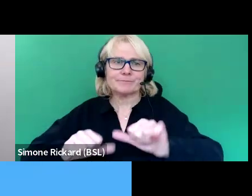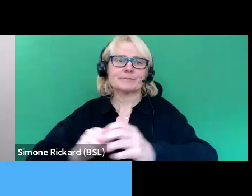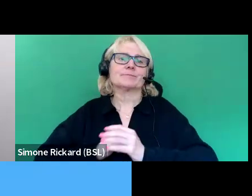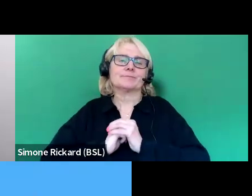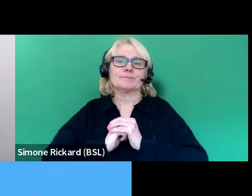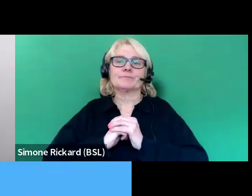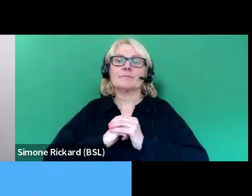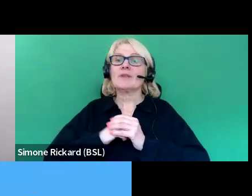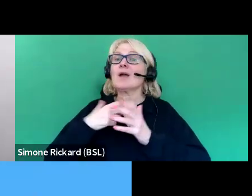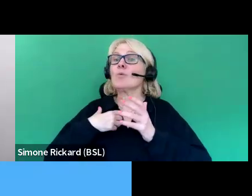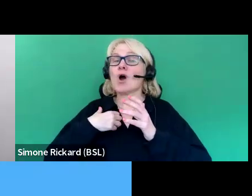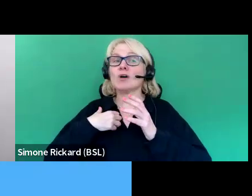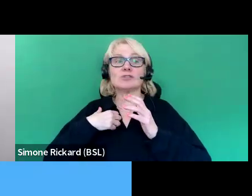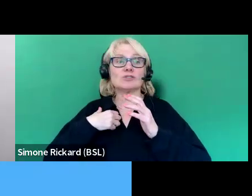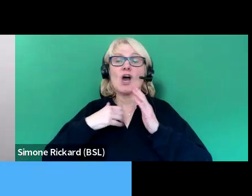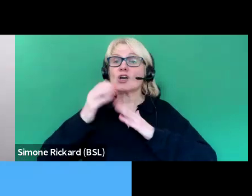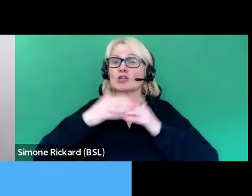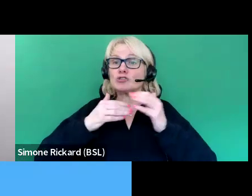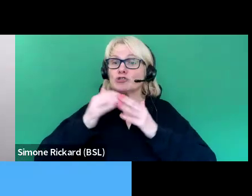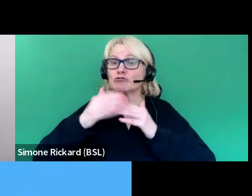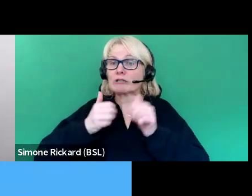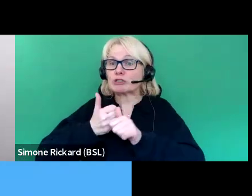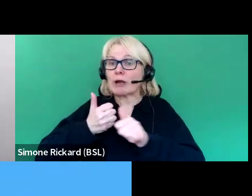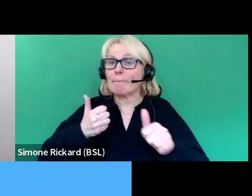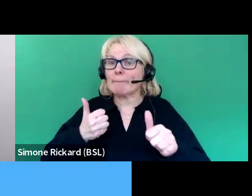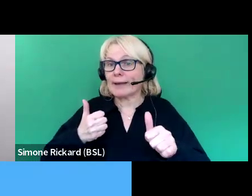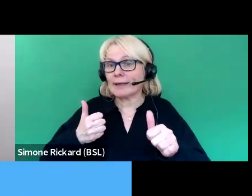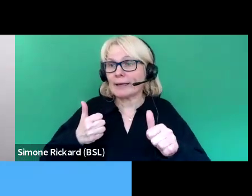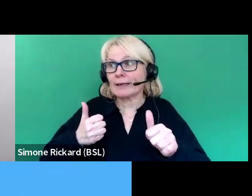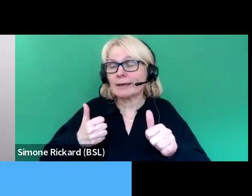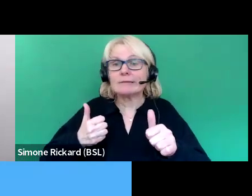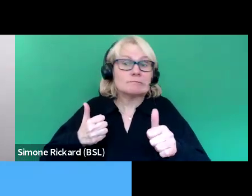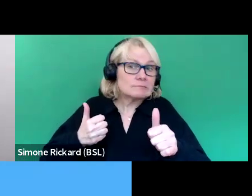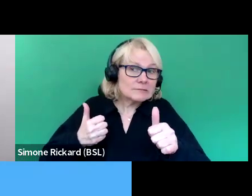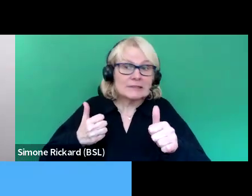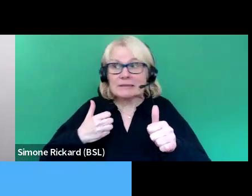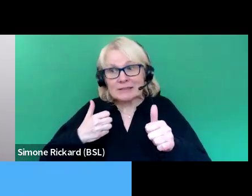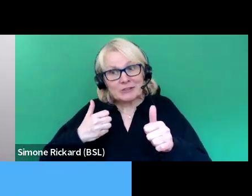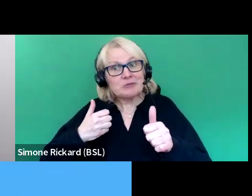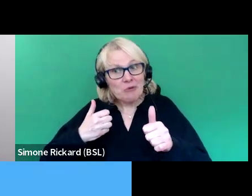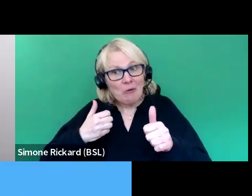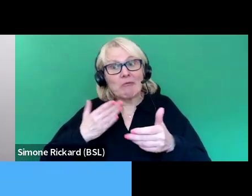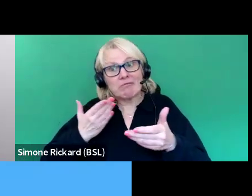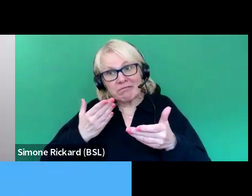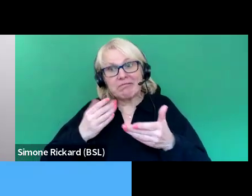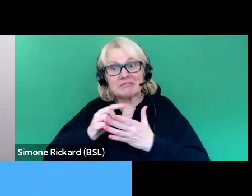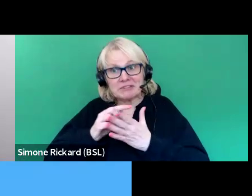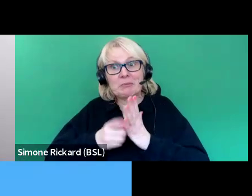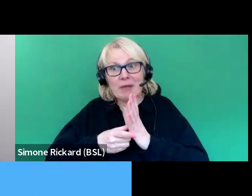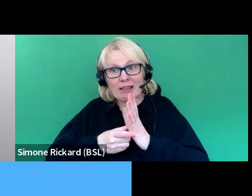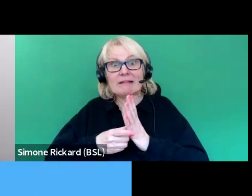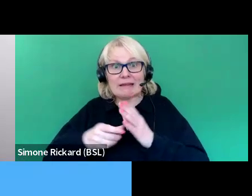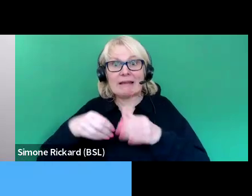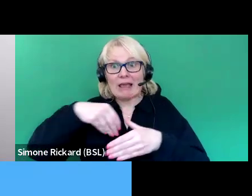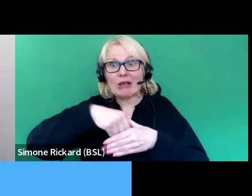a construction company which isn't known for necessarily its inclusive nature. It's